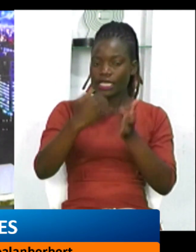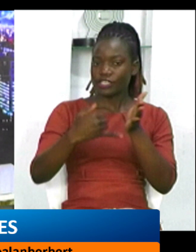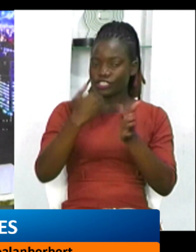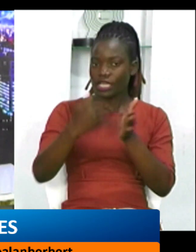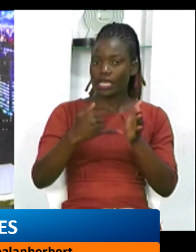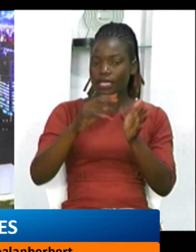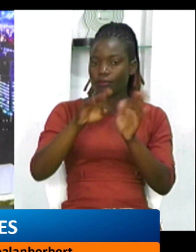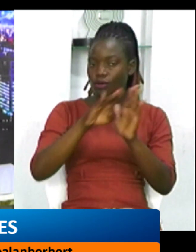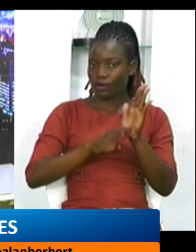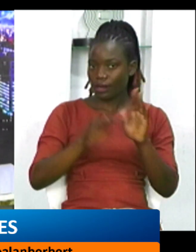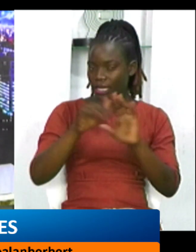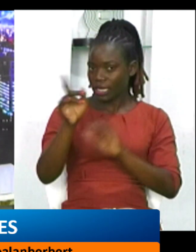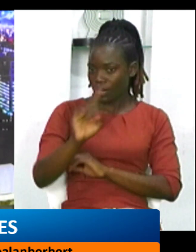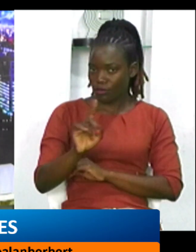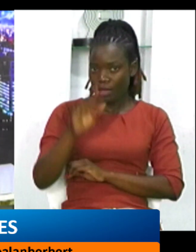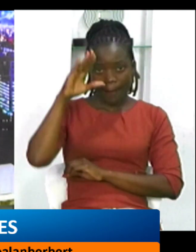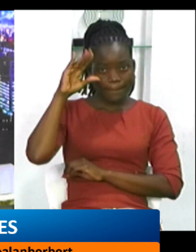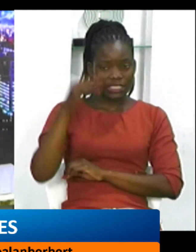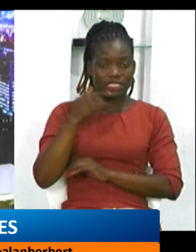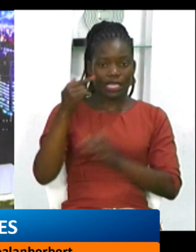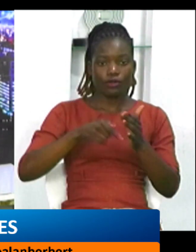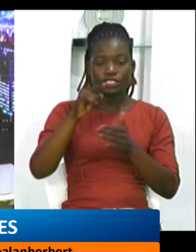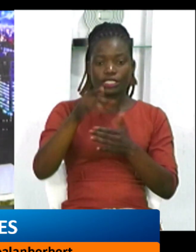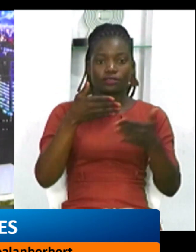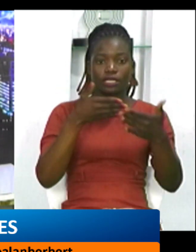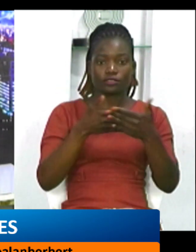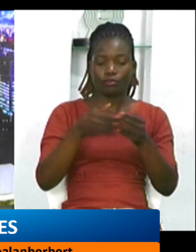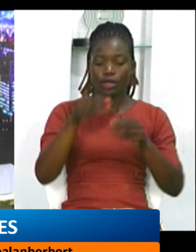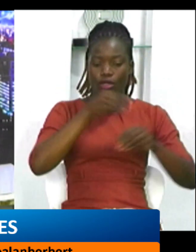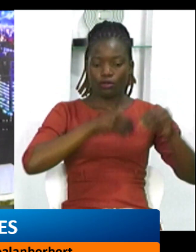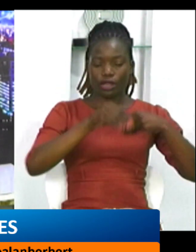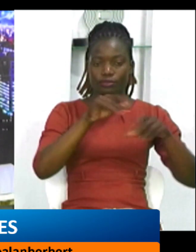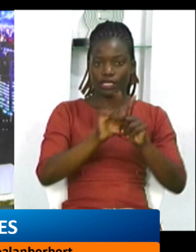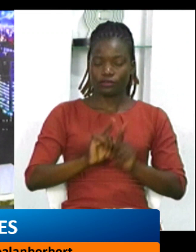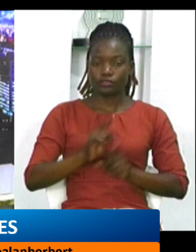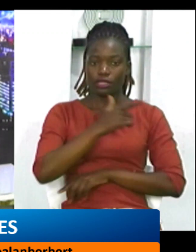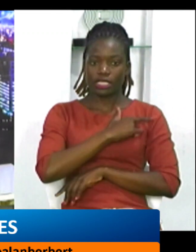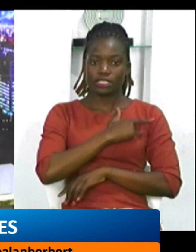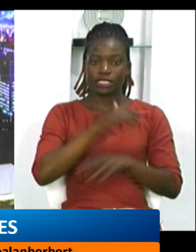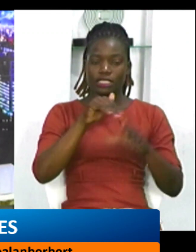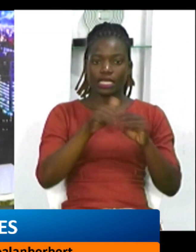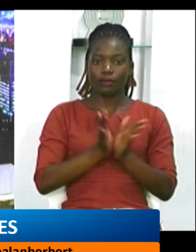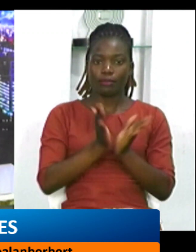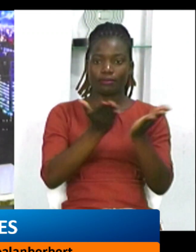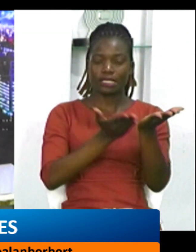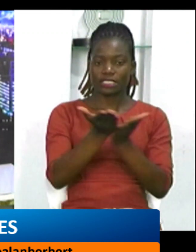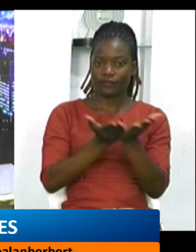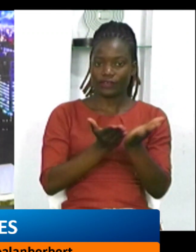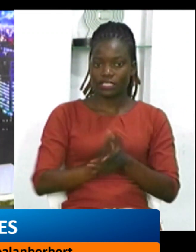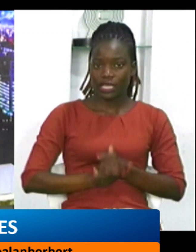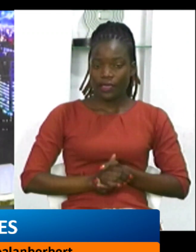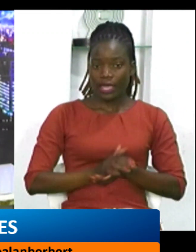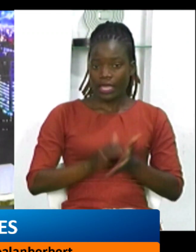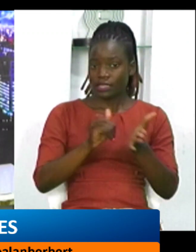in Nairobi, Kuria said the move will curb corruption and laziness among public servants.